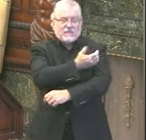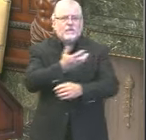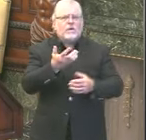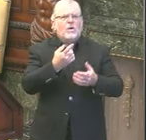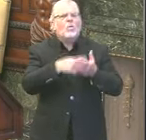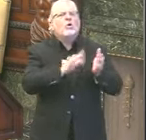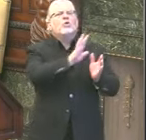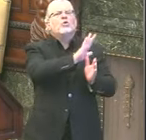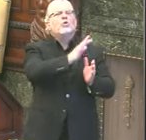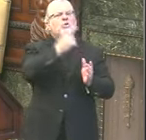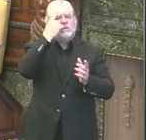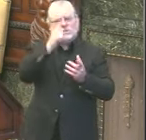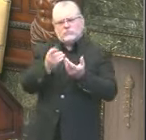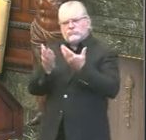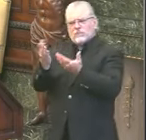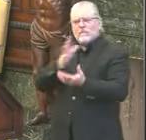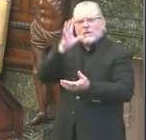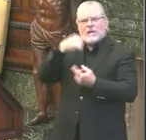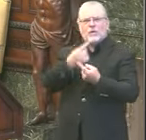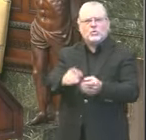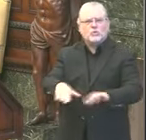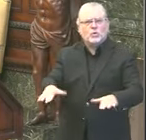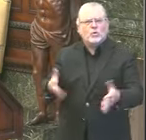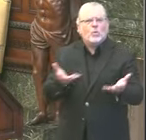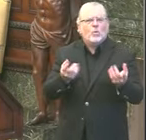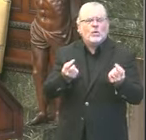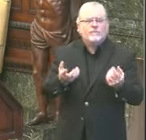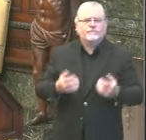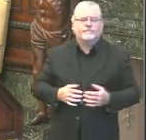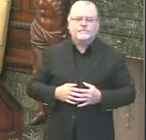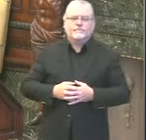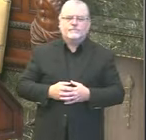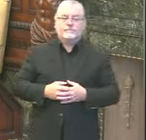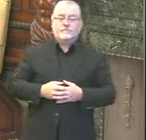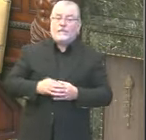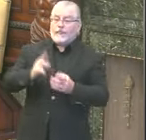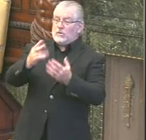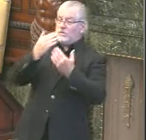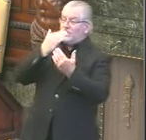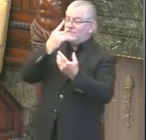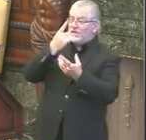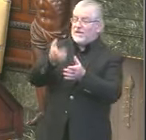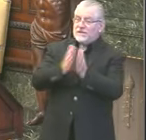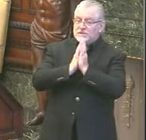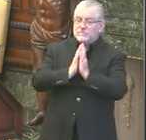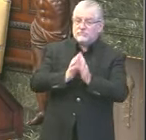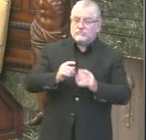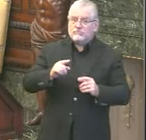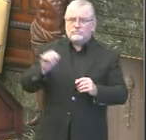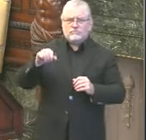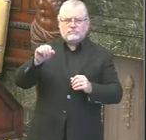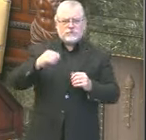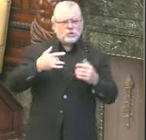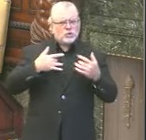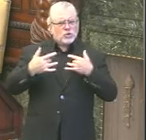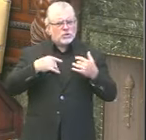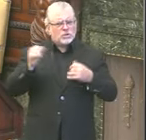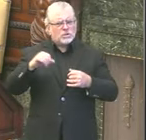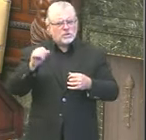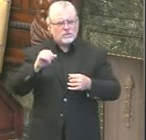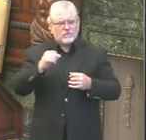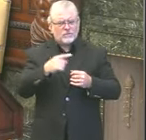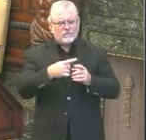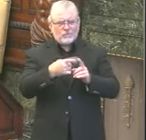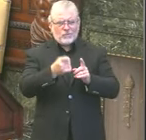between the 12 months and 18 months time period, that number has gone down. And those children are at risk for diseases that can be prevented